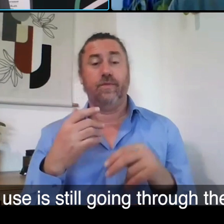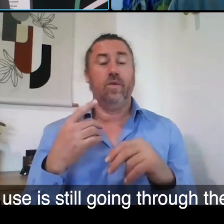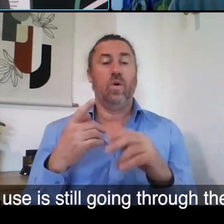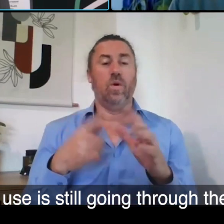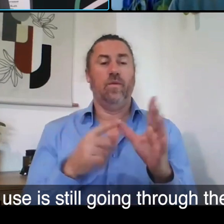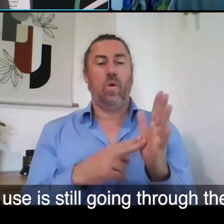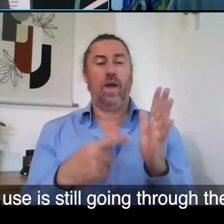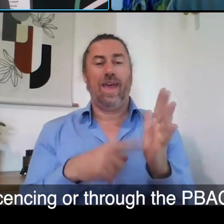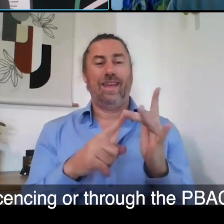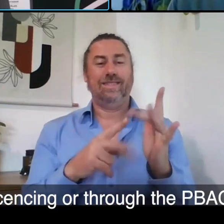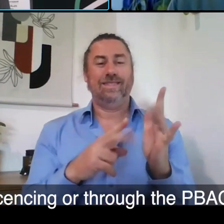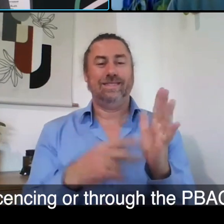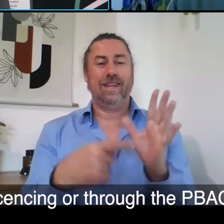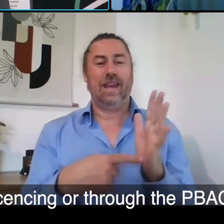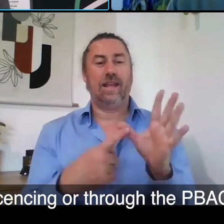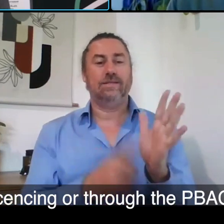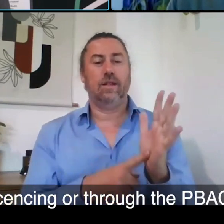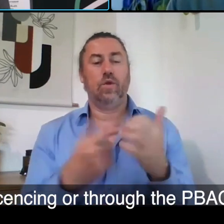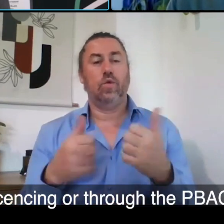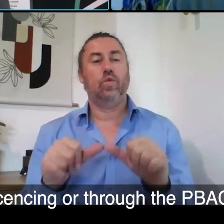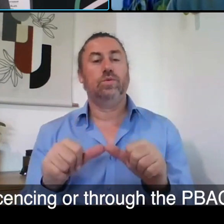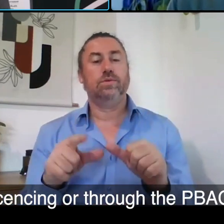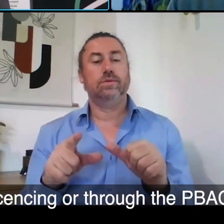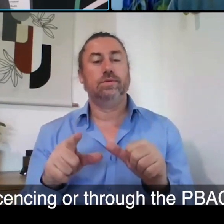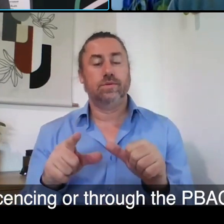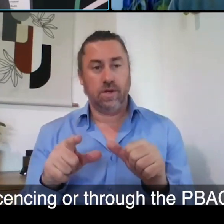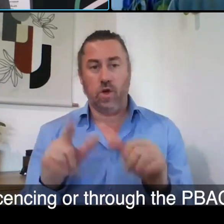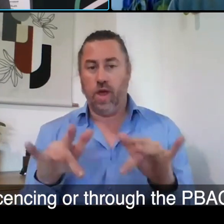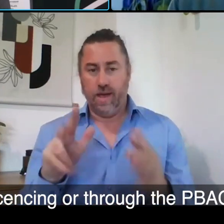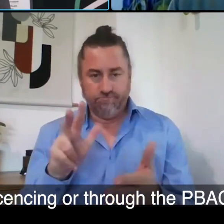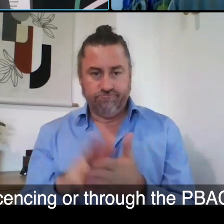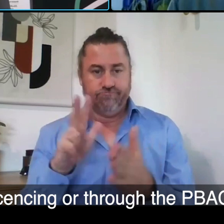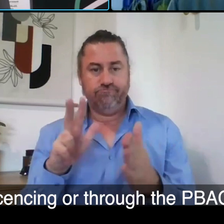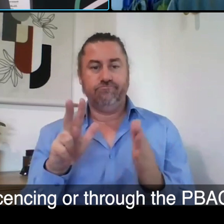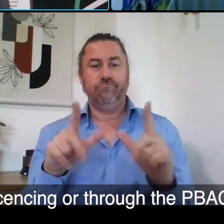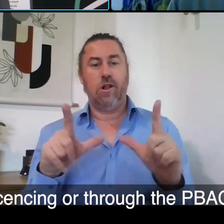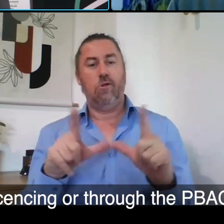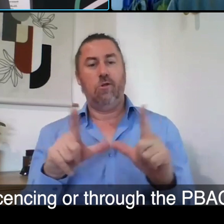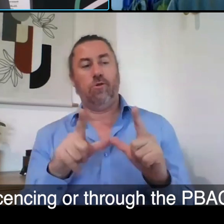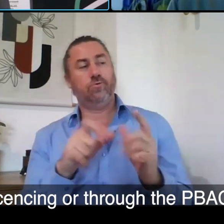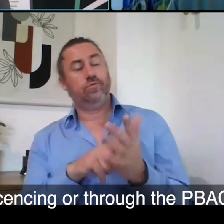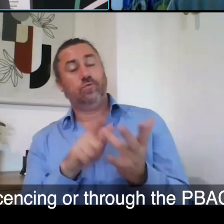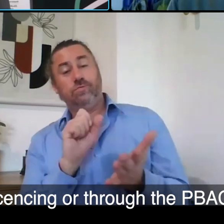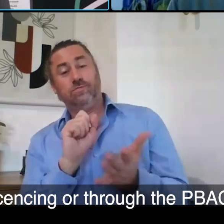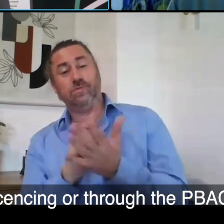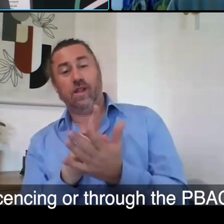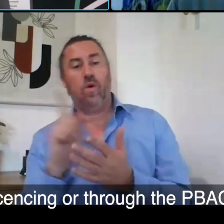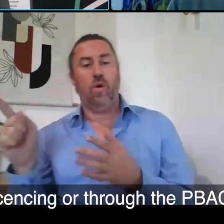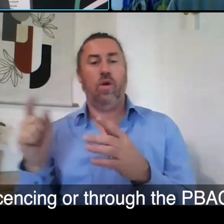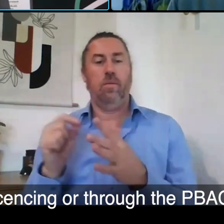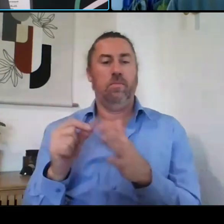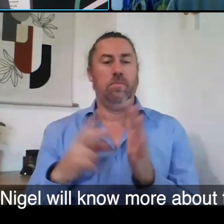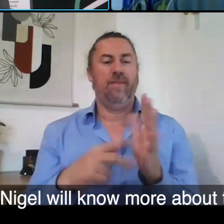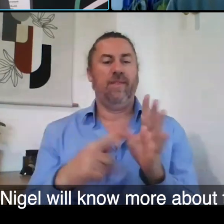is still going through the process of either licensing or through the PBAC